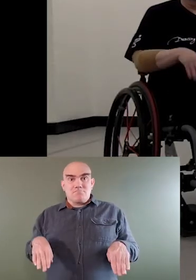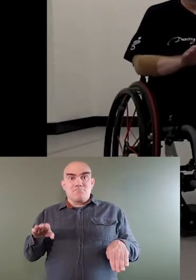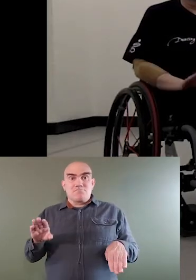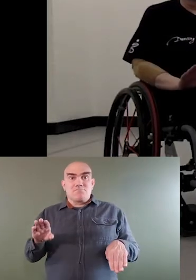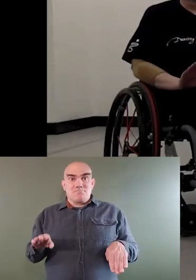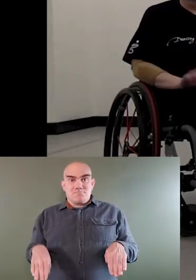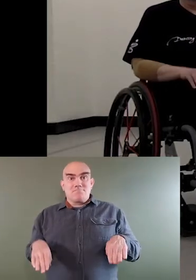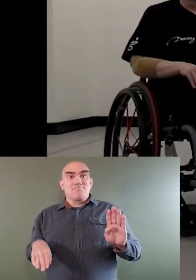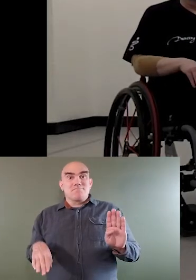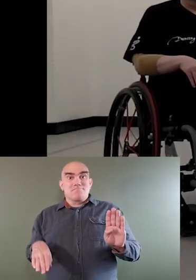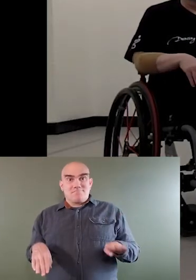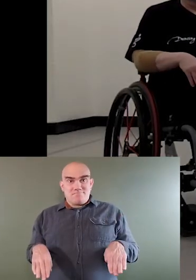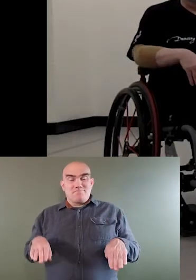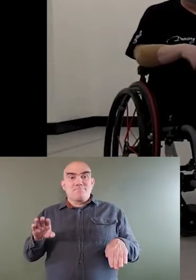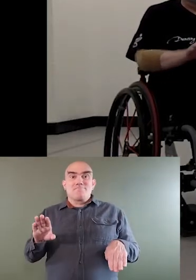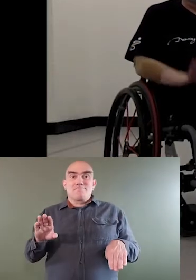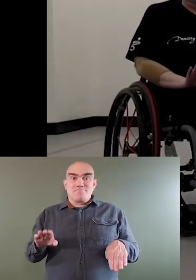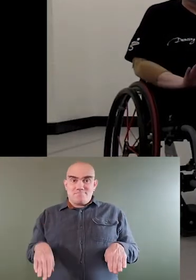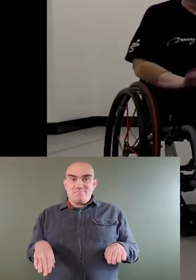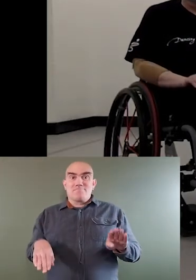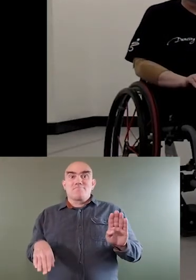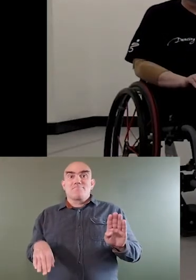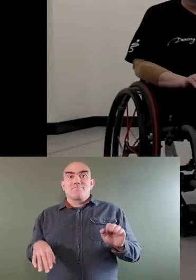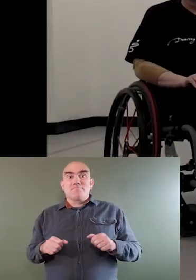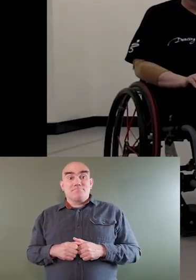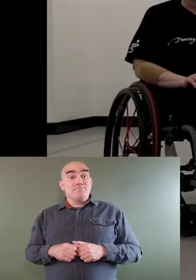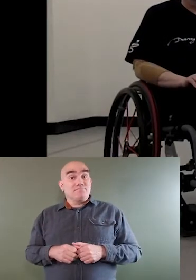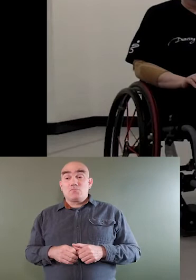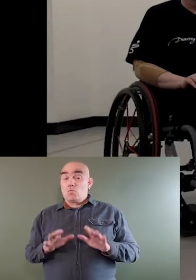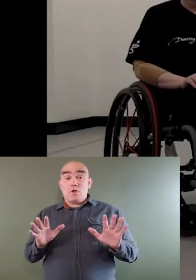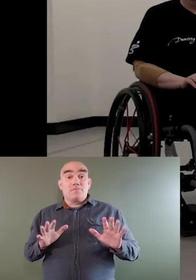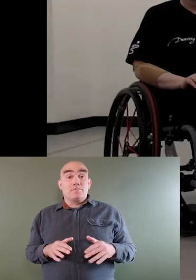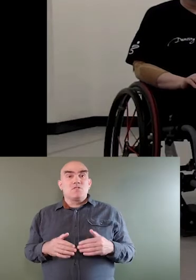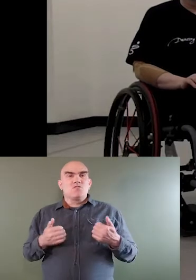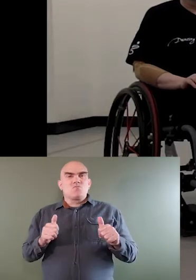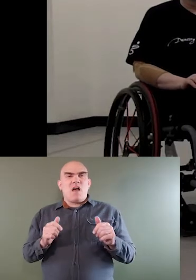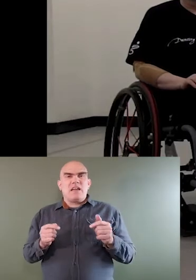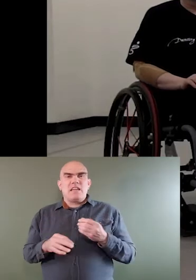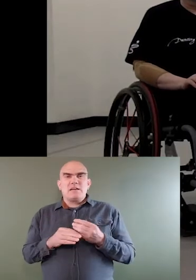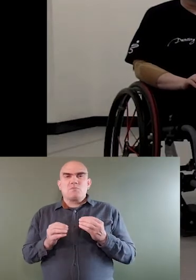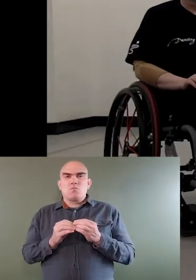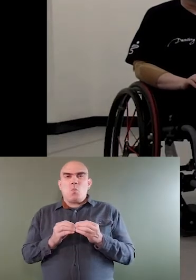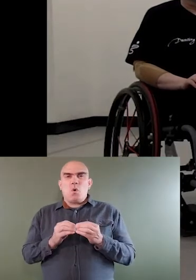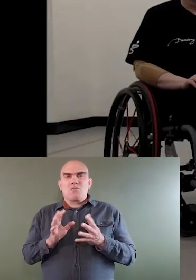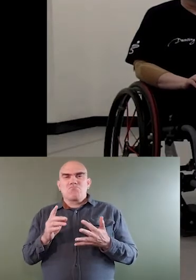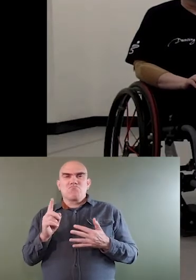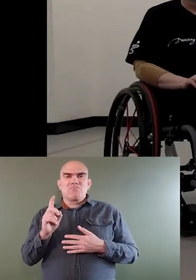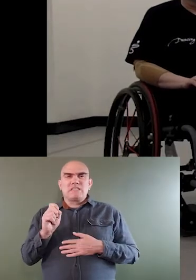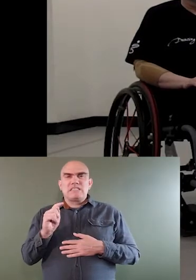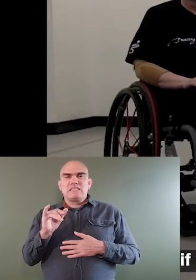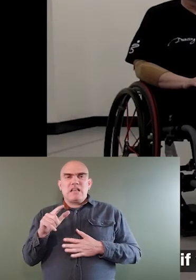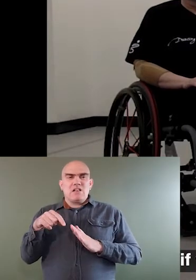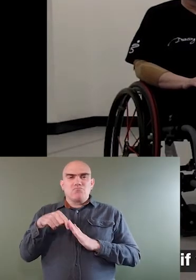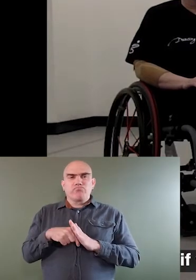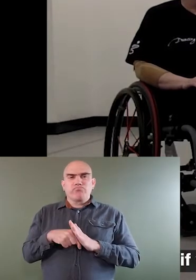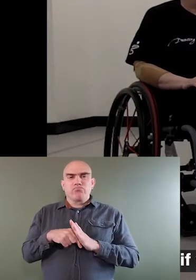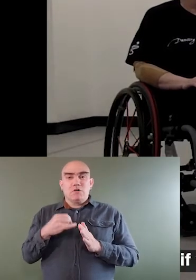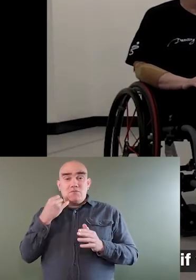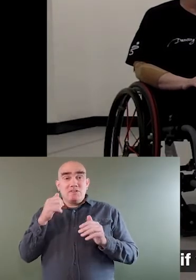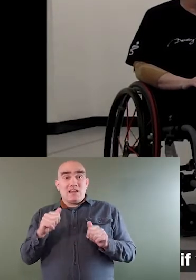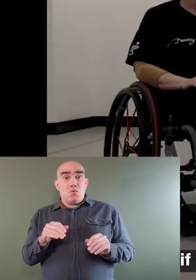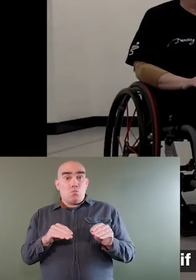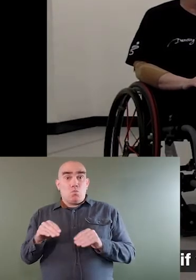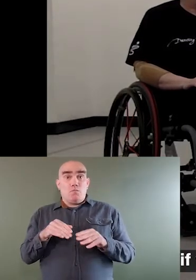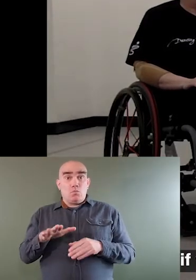5, 6, 7, 8. Wonderful. Let's try a little detail. If you are